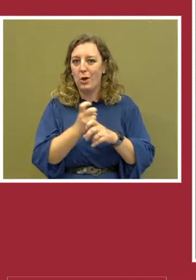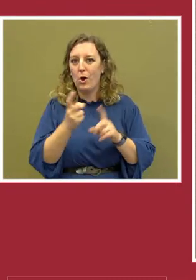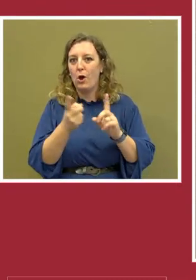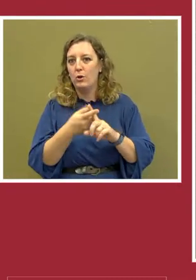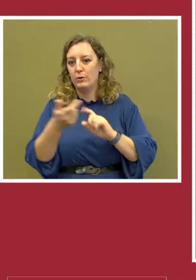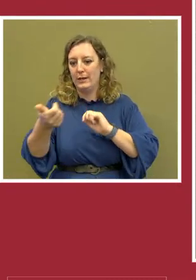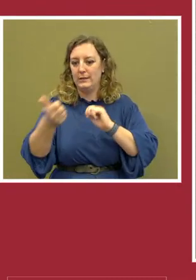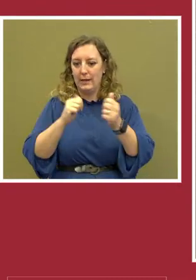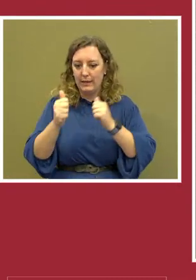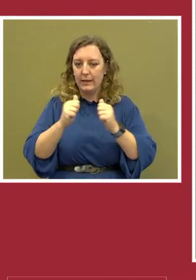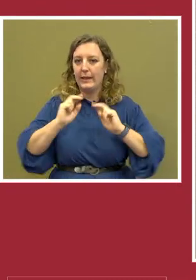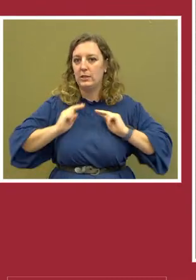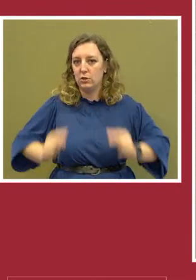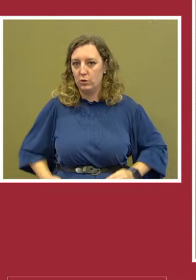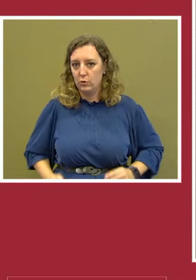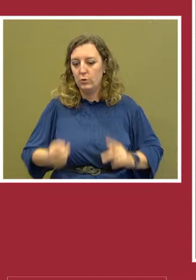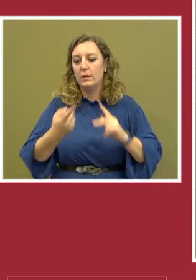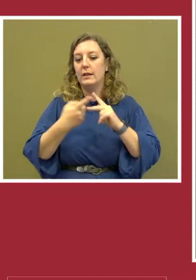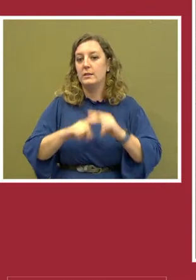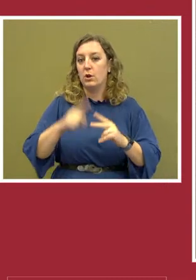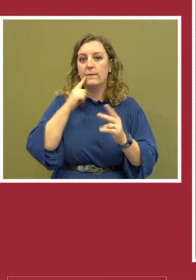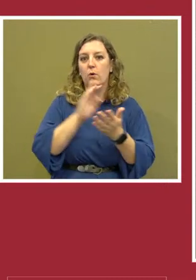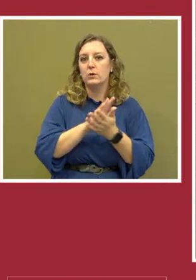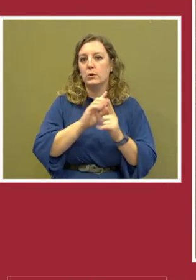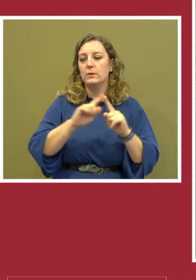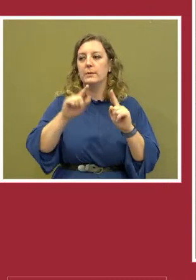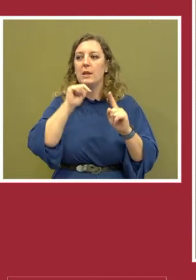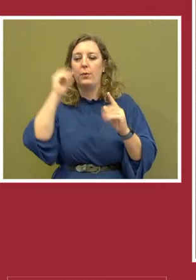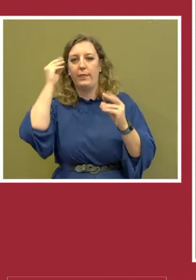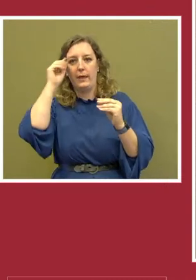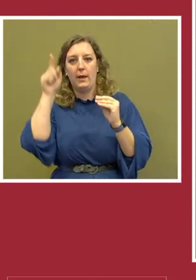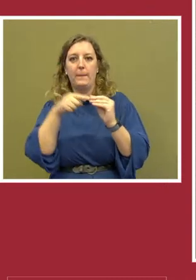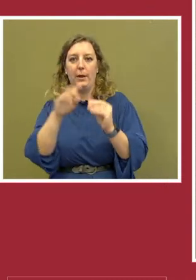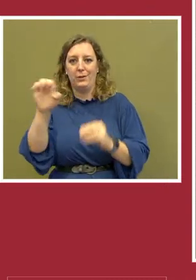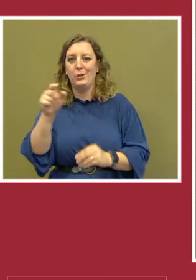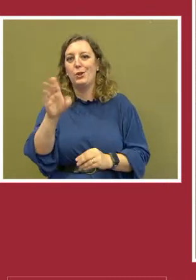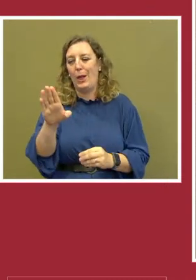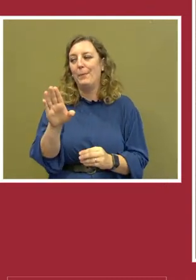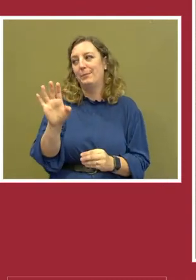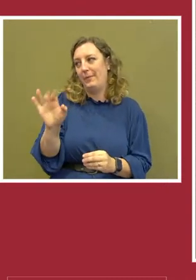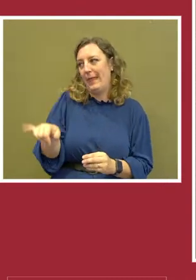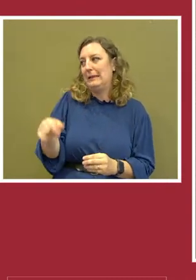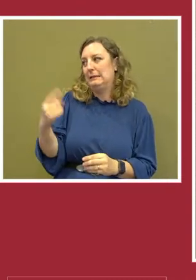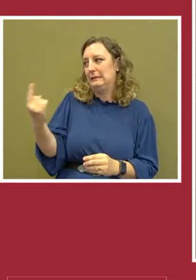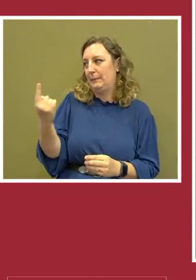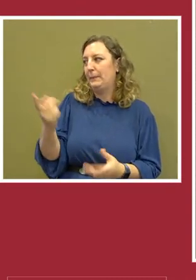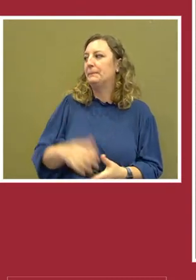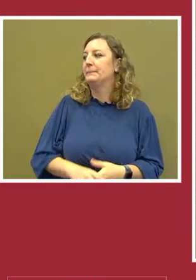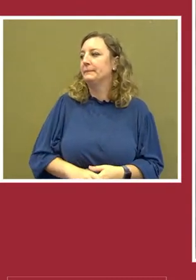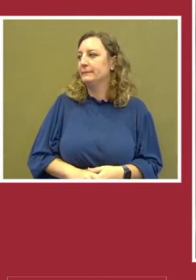athletics uniforms and get things started up for schools, but we don't think about the clubs. So that's just something.